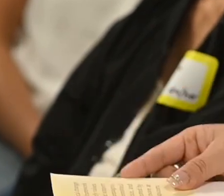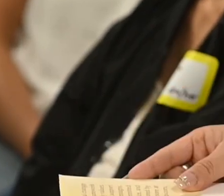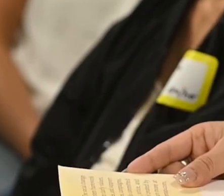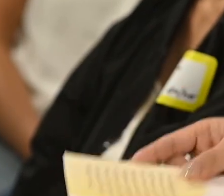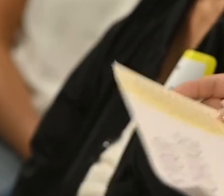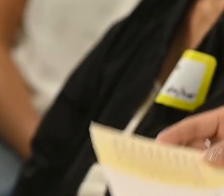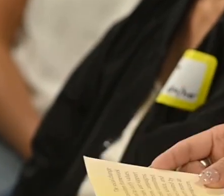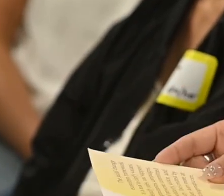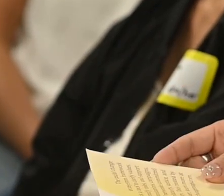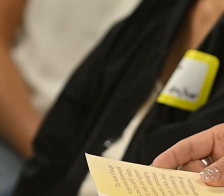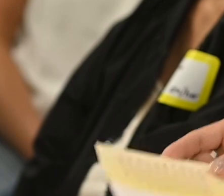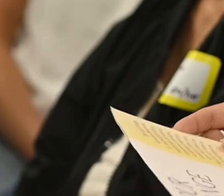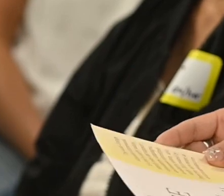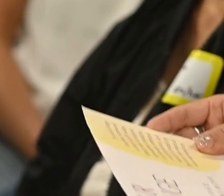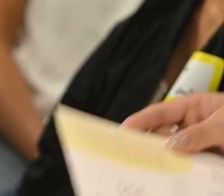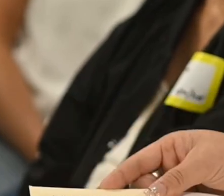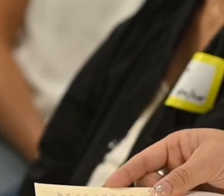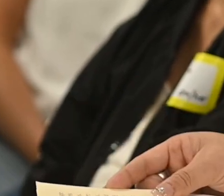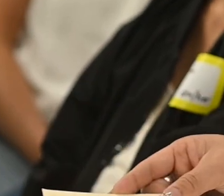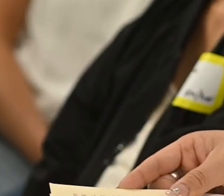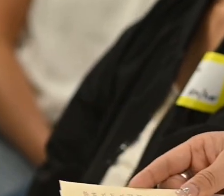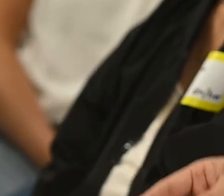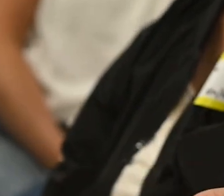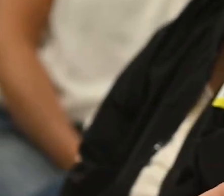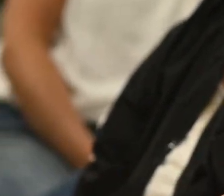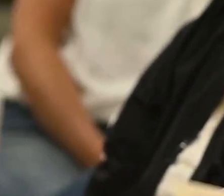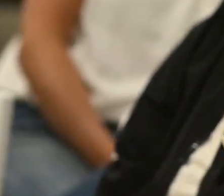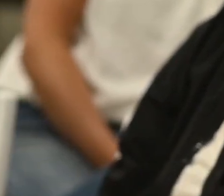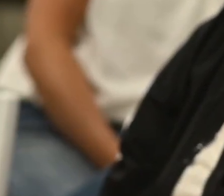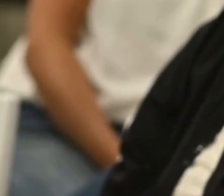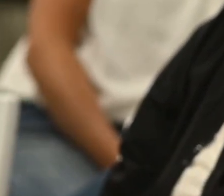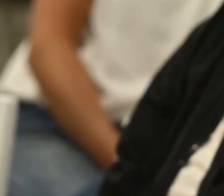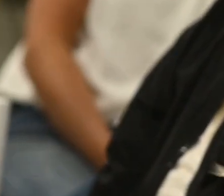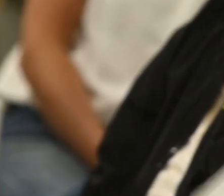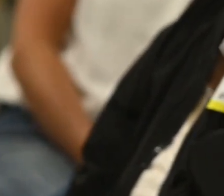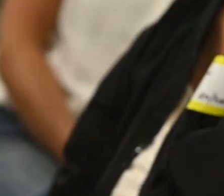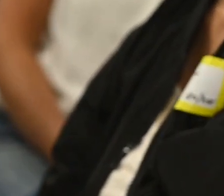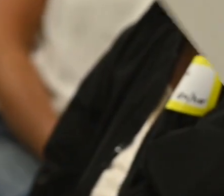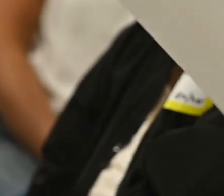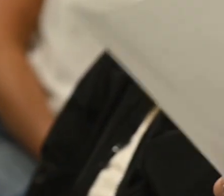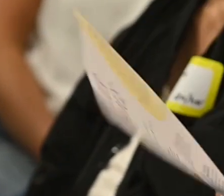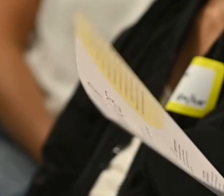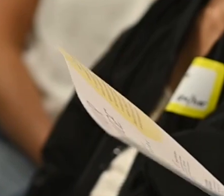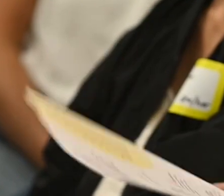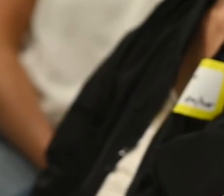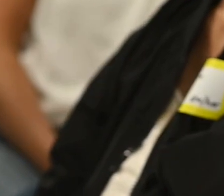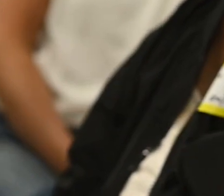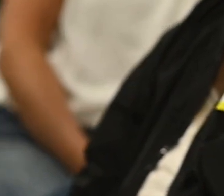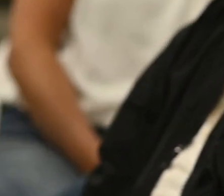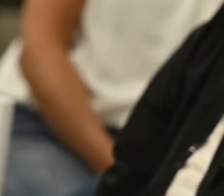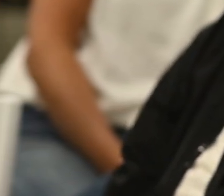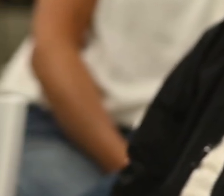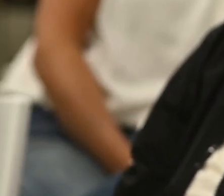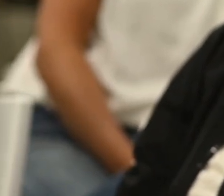I'm committed to this, and also It's not easy to do. this is not me. No, And- I actually appreciate you saying that,